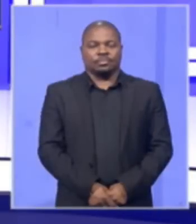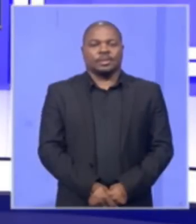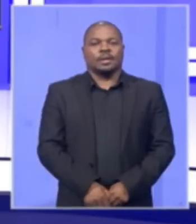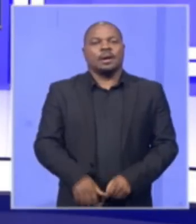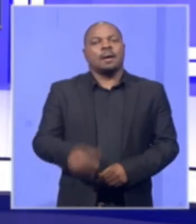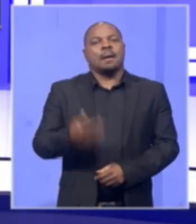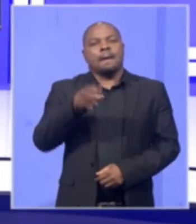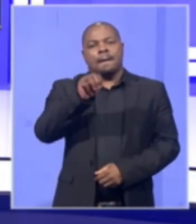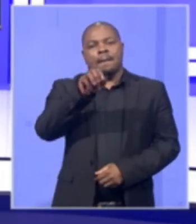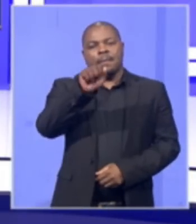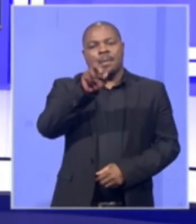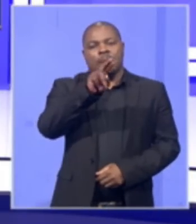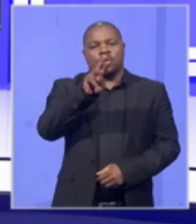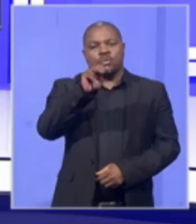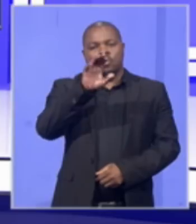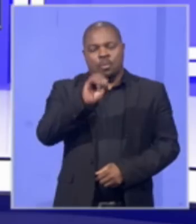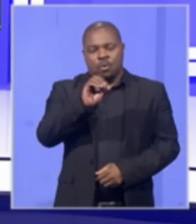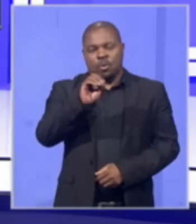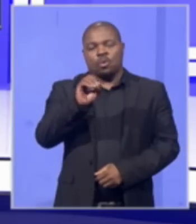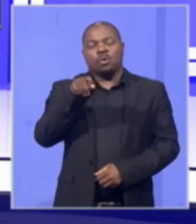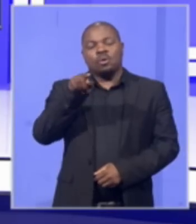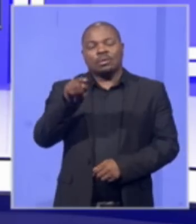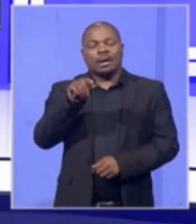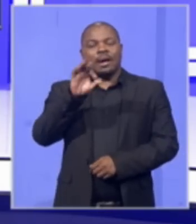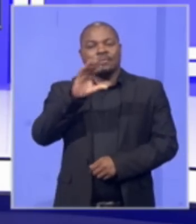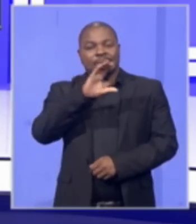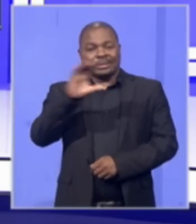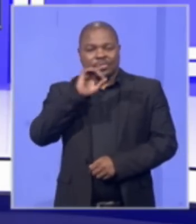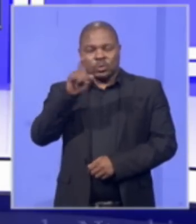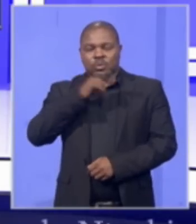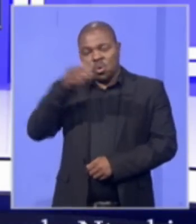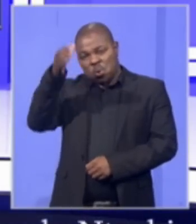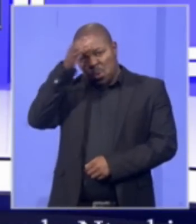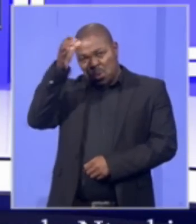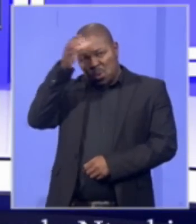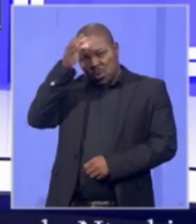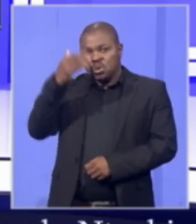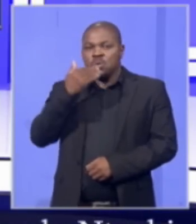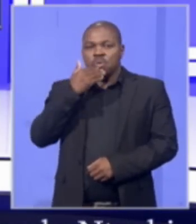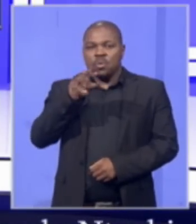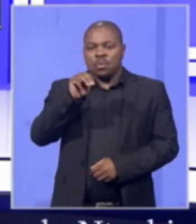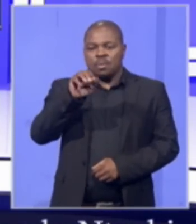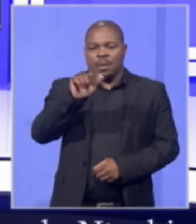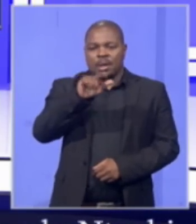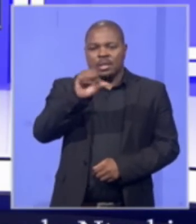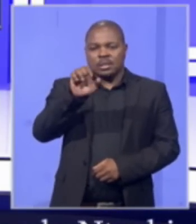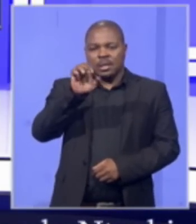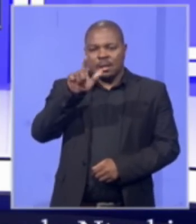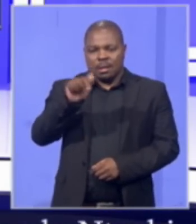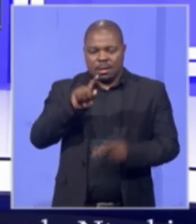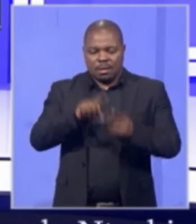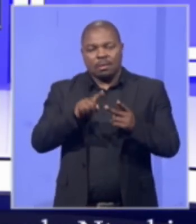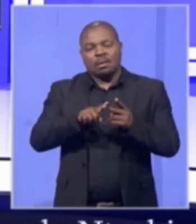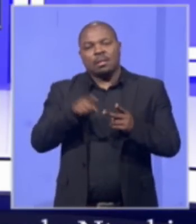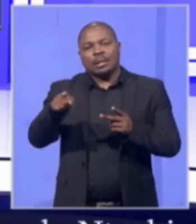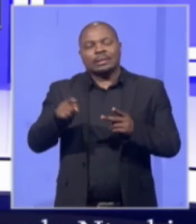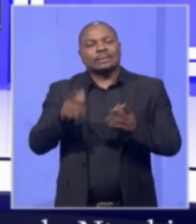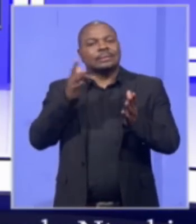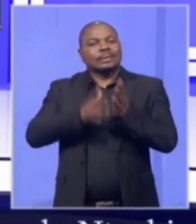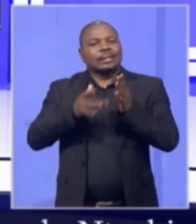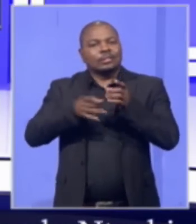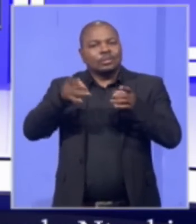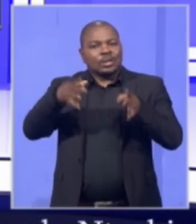Marumo Gallants FC e golotse mokatisi mogolo wa setlhopha mokatisi Dan Malesela ga mmogo le mokaedi wa